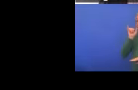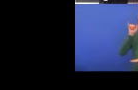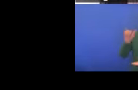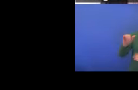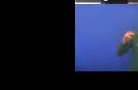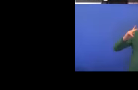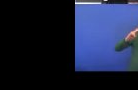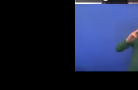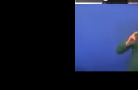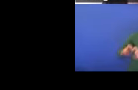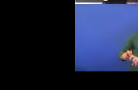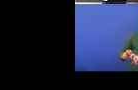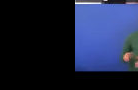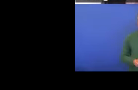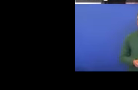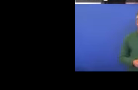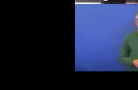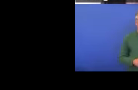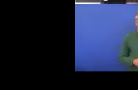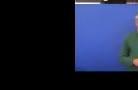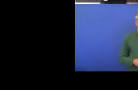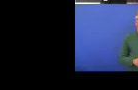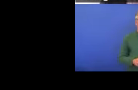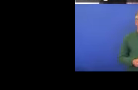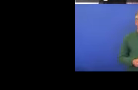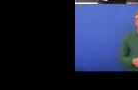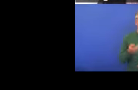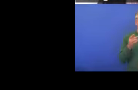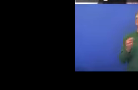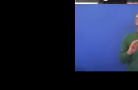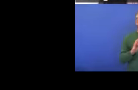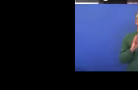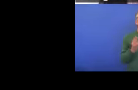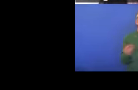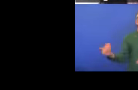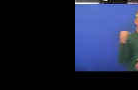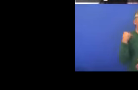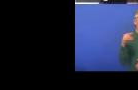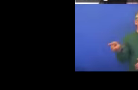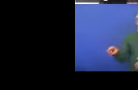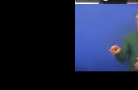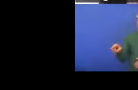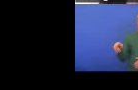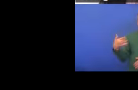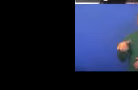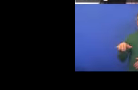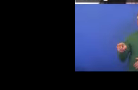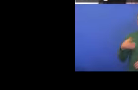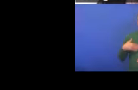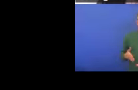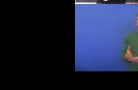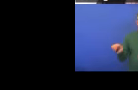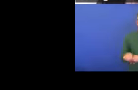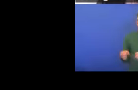when receiving information on systematic violations of human rights of persons with disabilities in a given context,